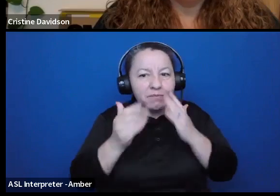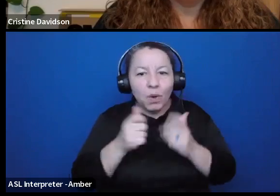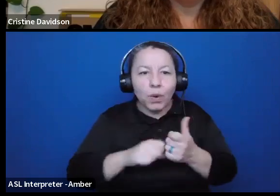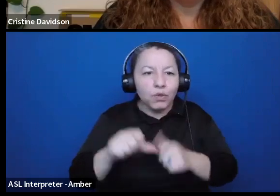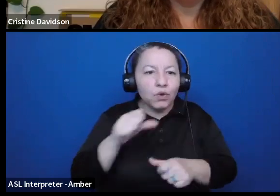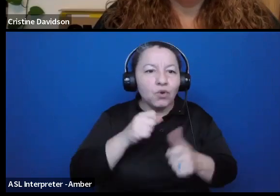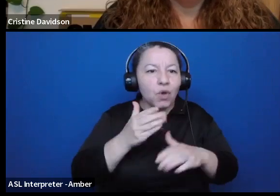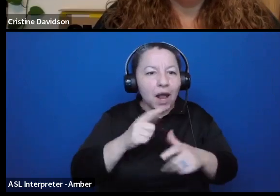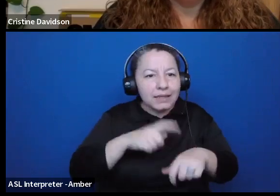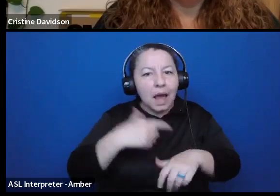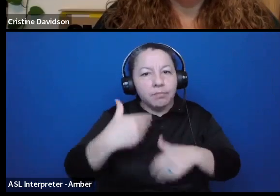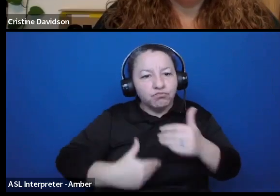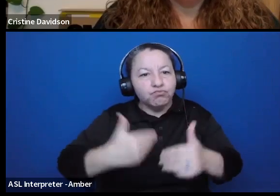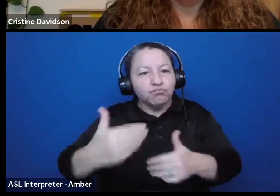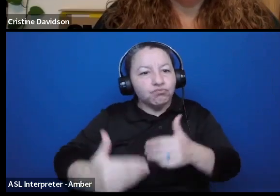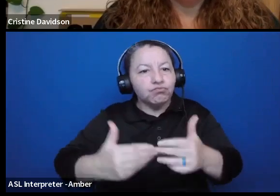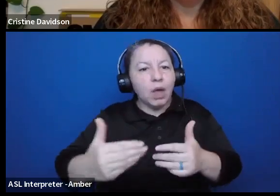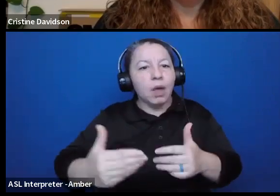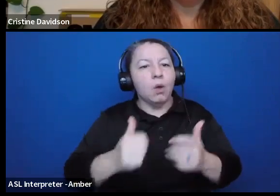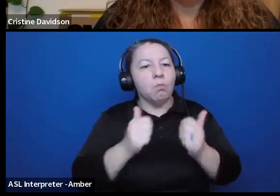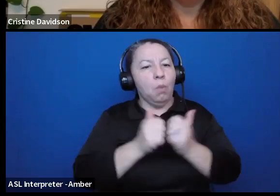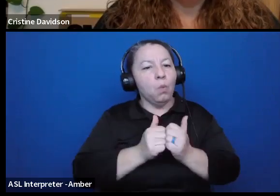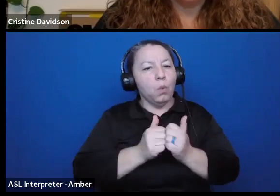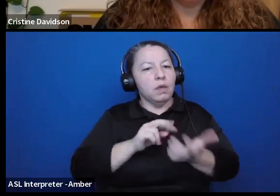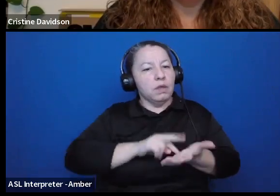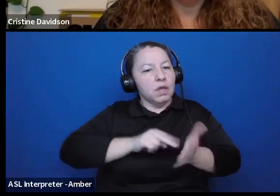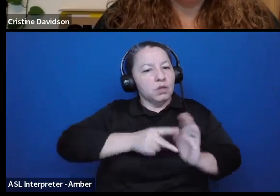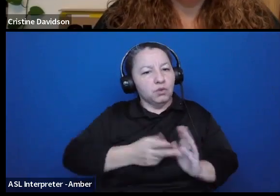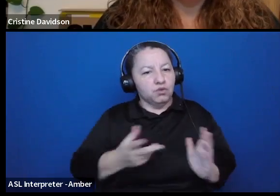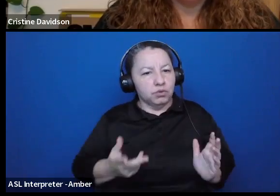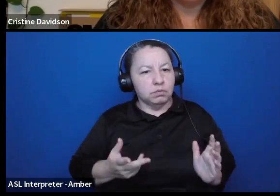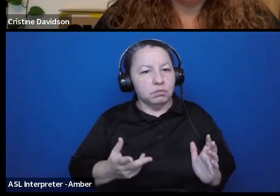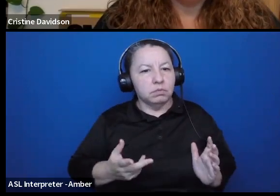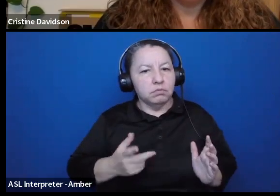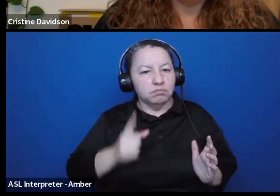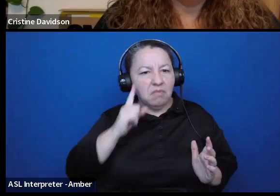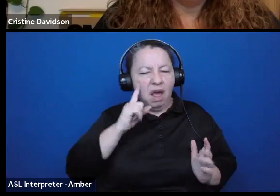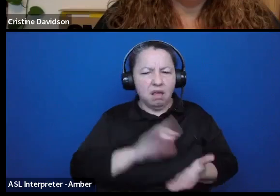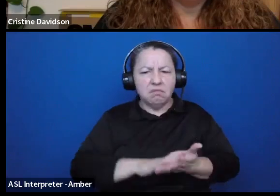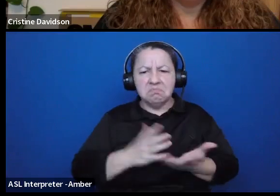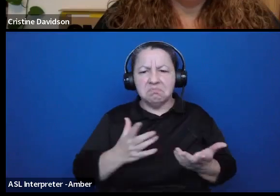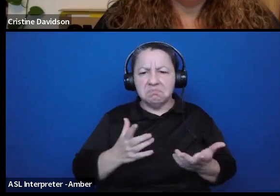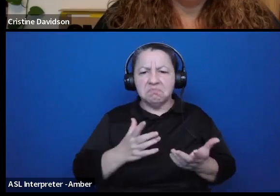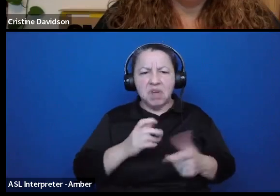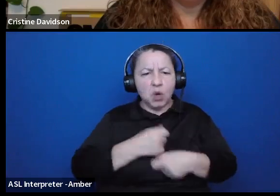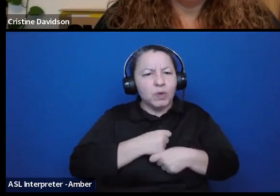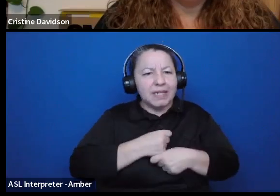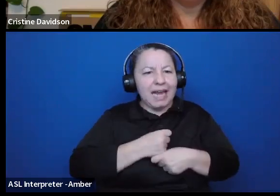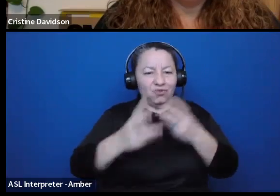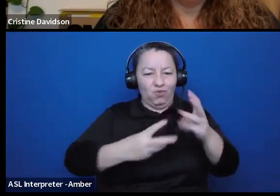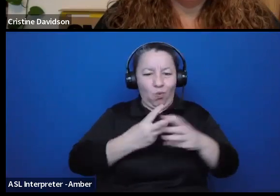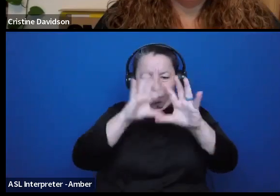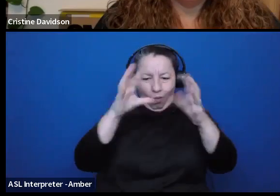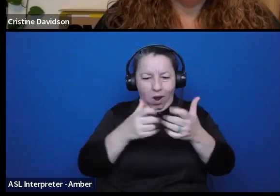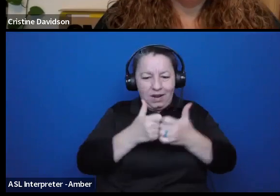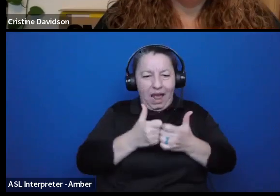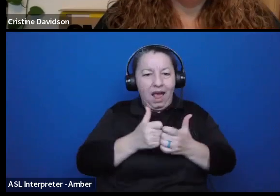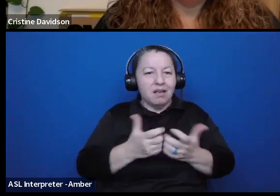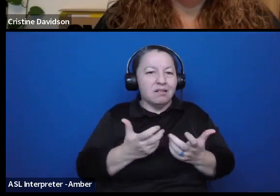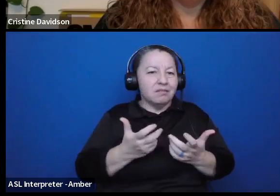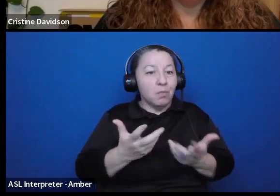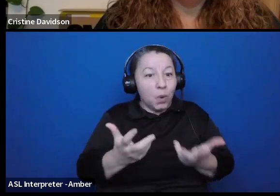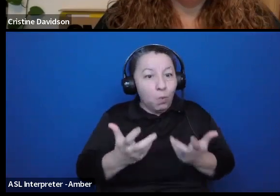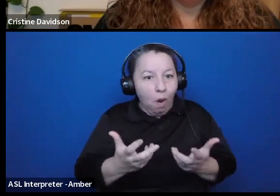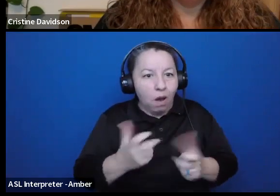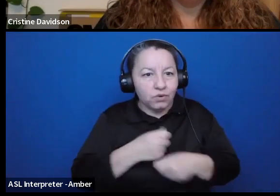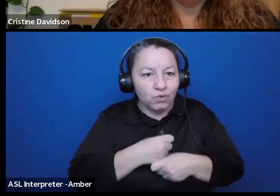I think creates that world that we're trying to create, right? Like that, how are you a good relative? And then